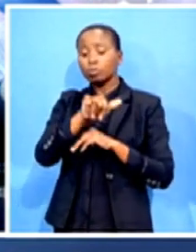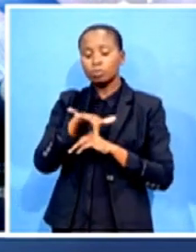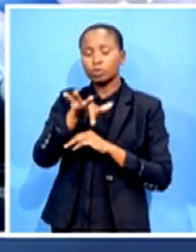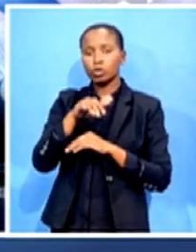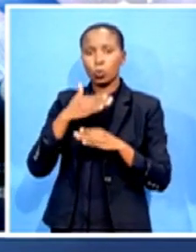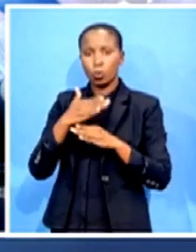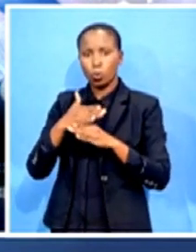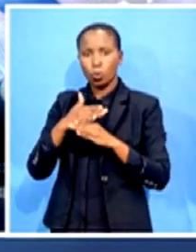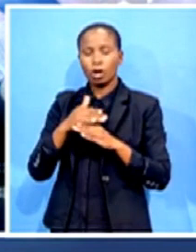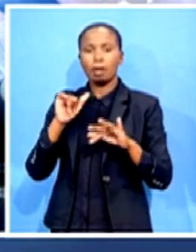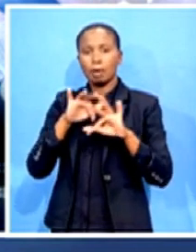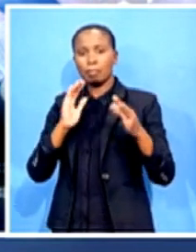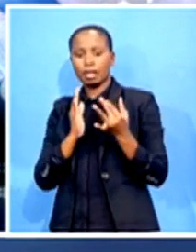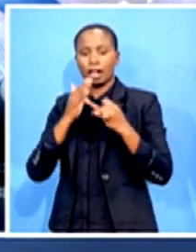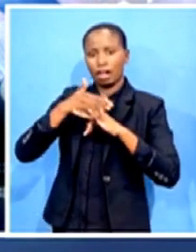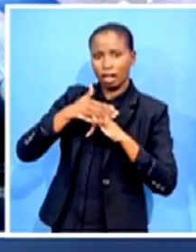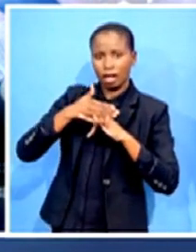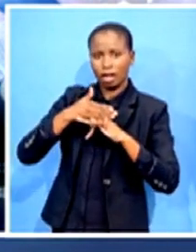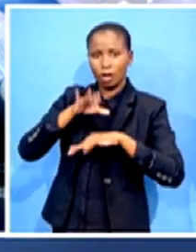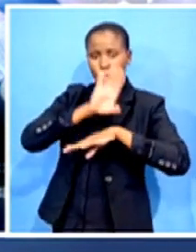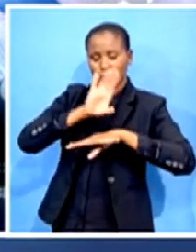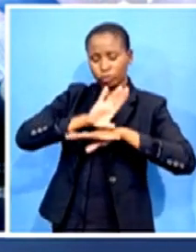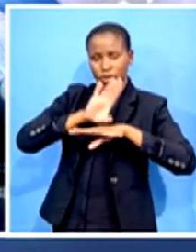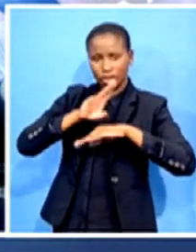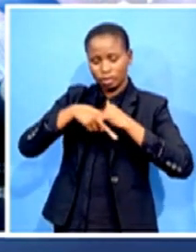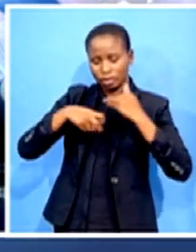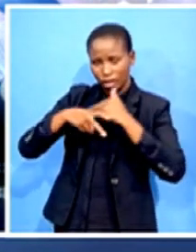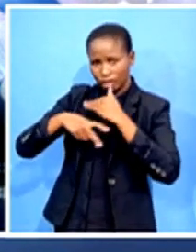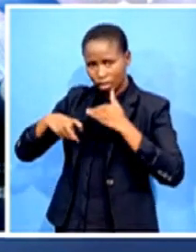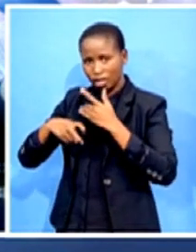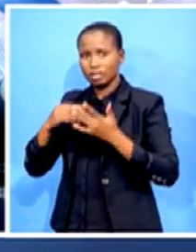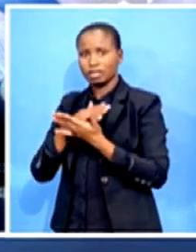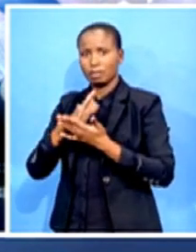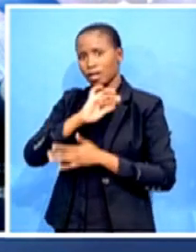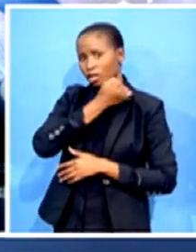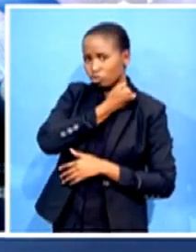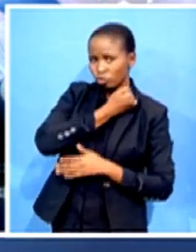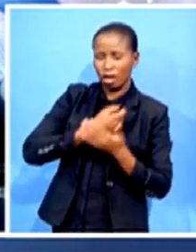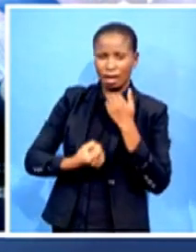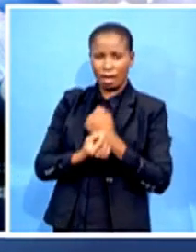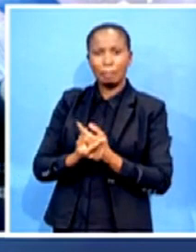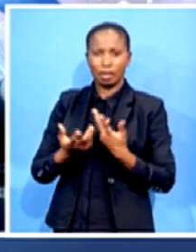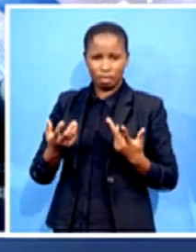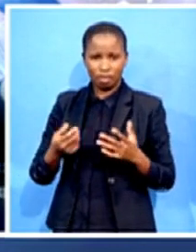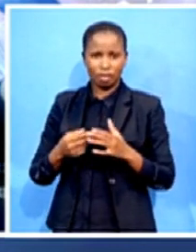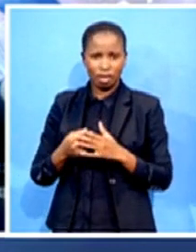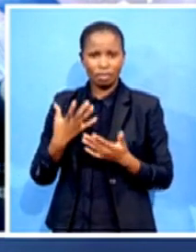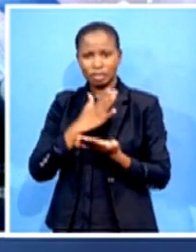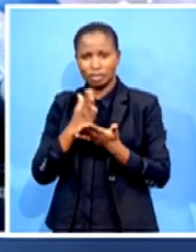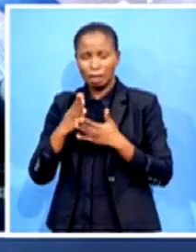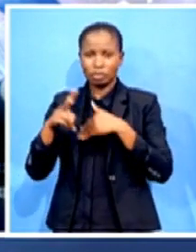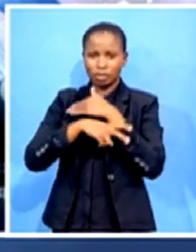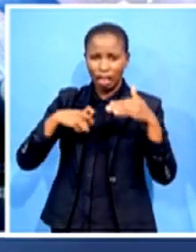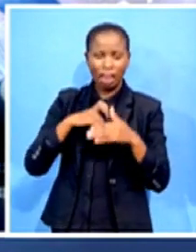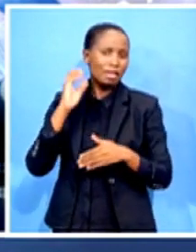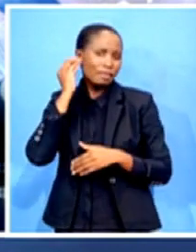called thread hijacking attacks on remote workers to steal data or infiltrate